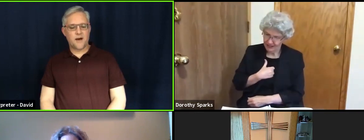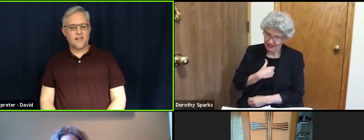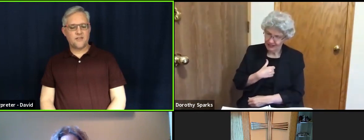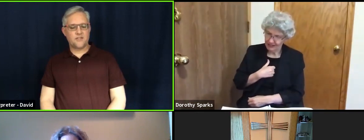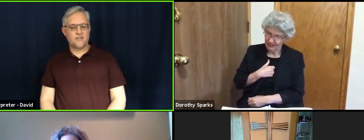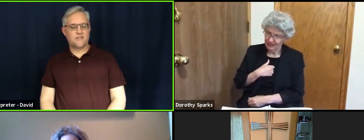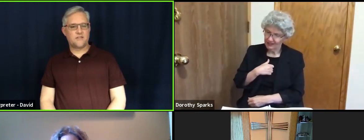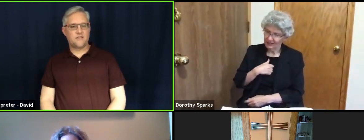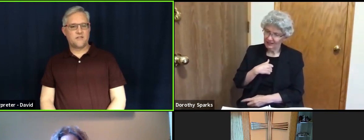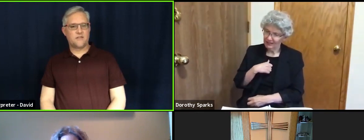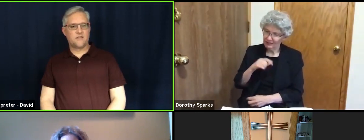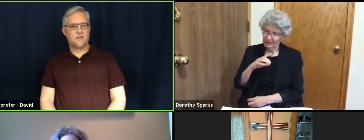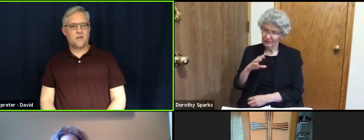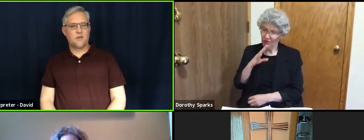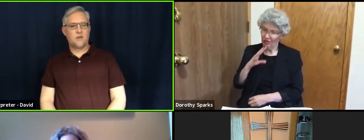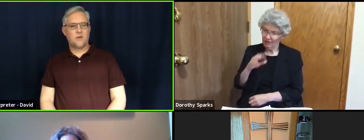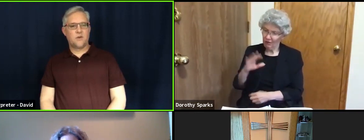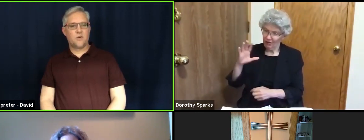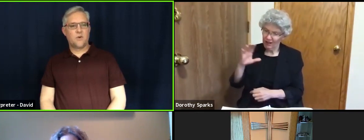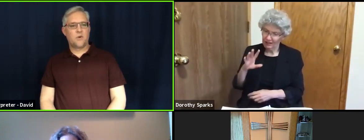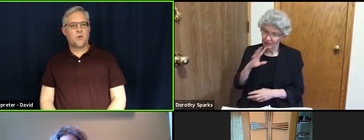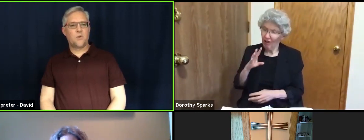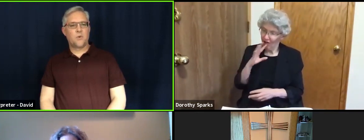From apologies